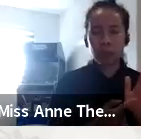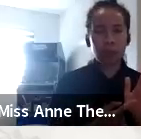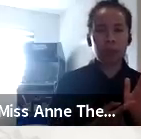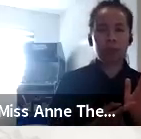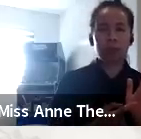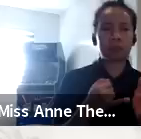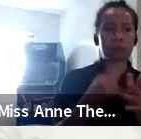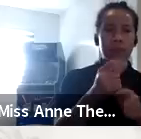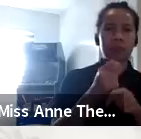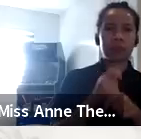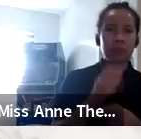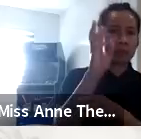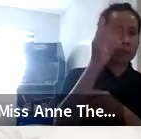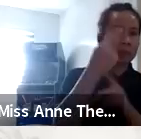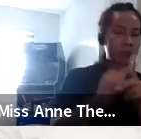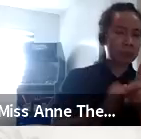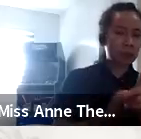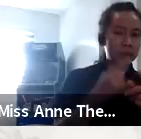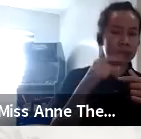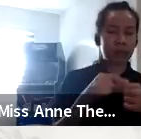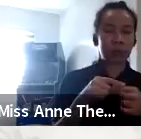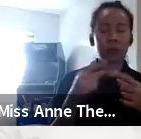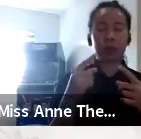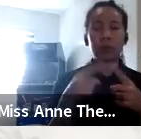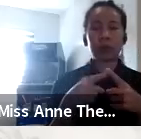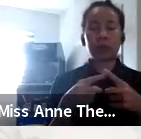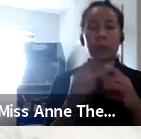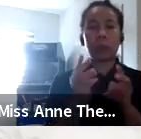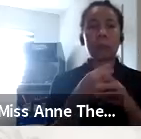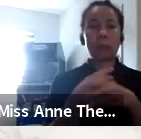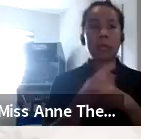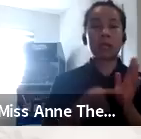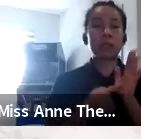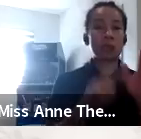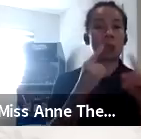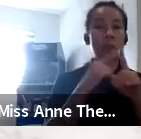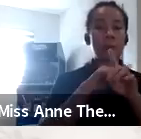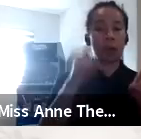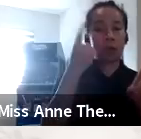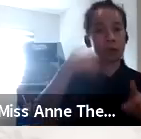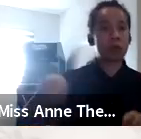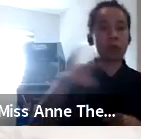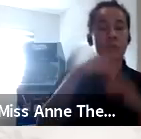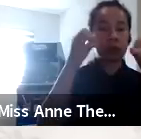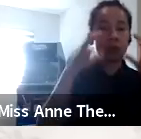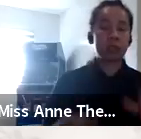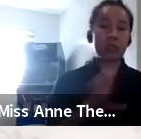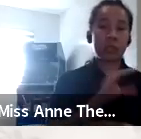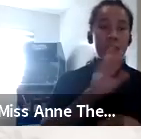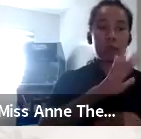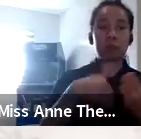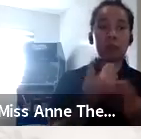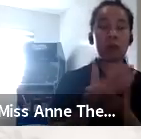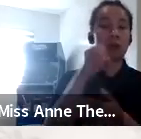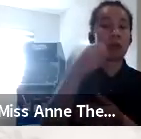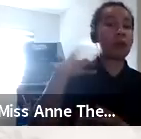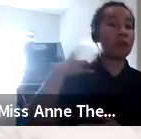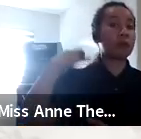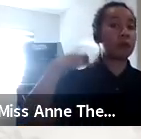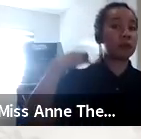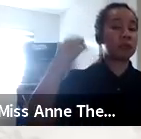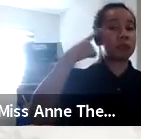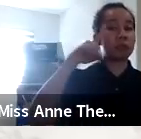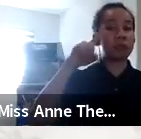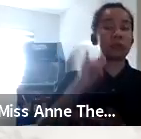took 6 months to produce one extra challenge show. But for us teachers and for all the other volunteers for